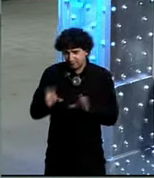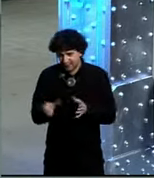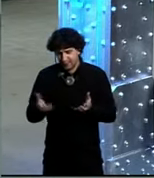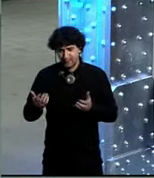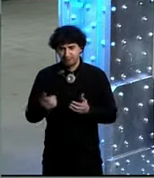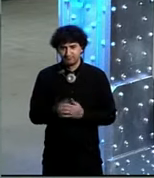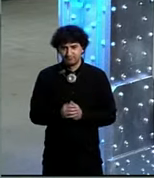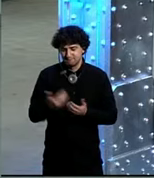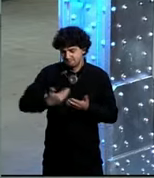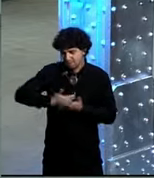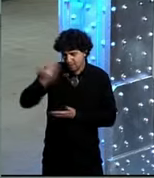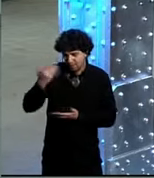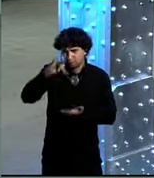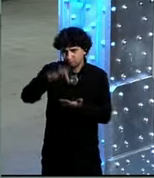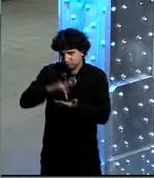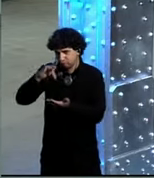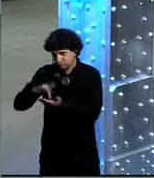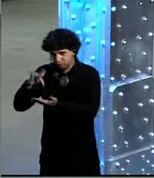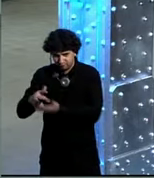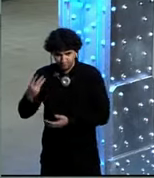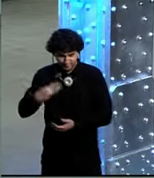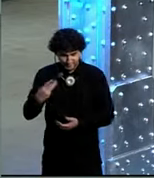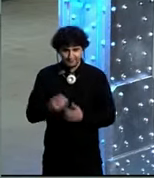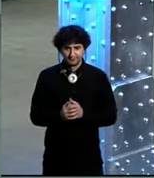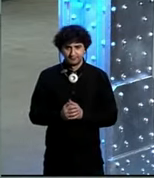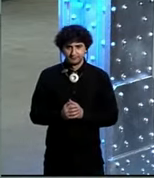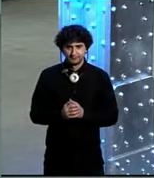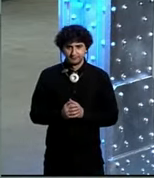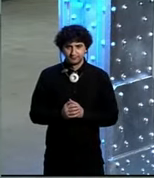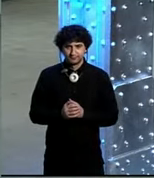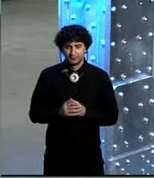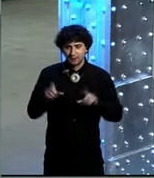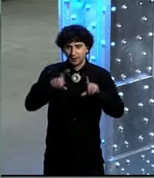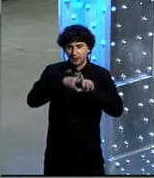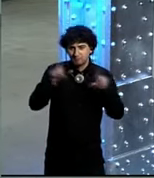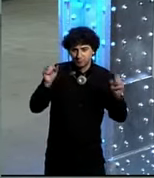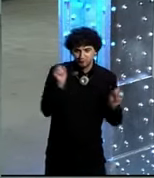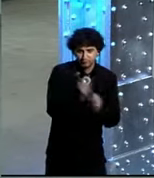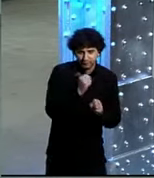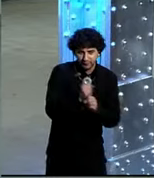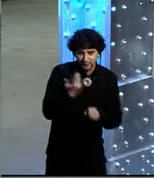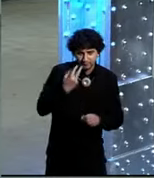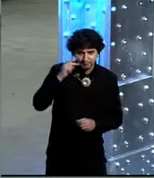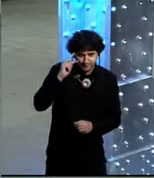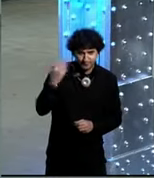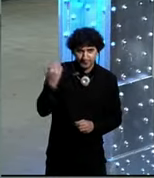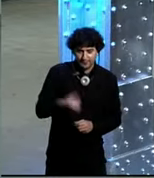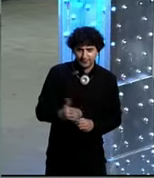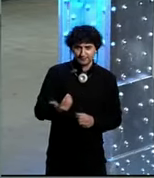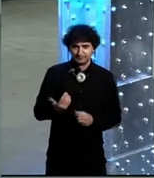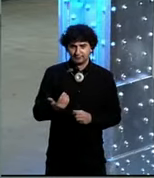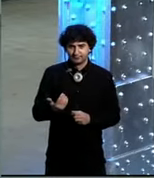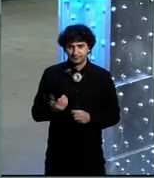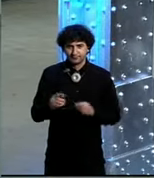journalist, etc., and so on. Worked for the Finnish broadcasting company, YLE, for 7 years. And in 2005, I moved